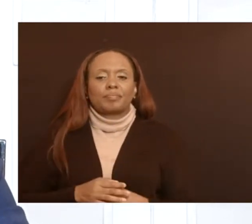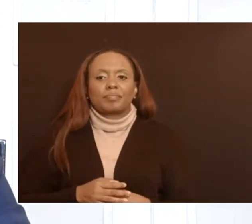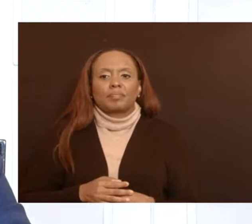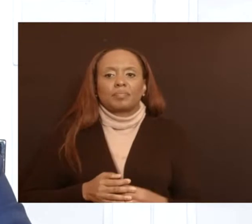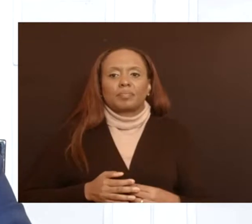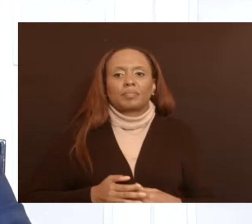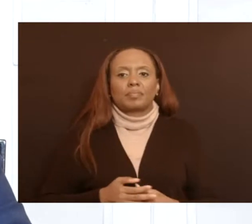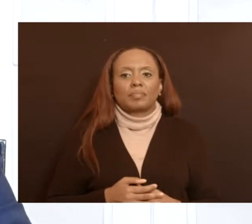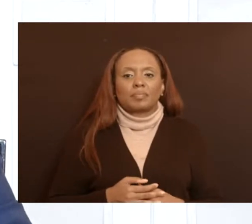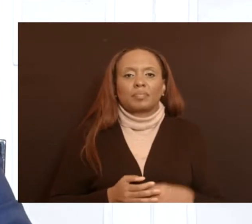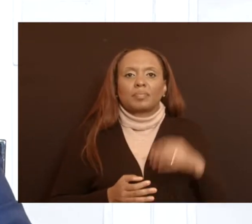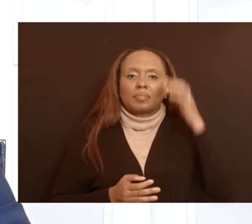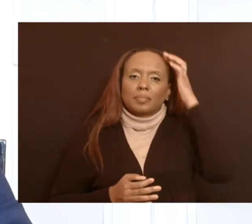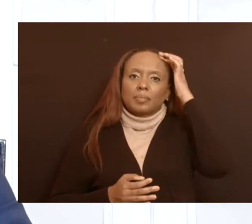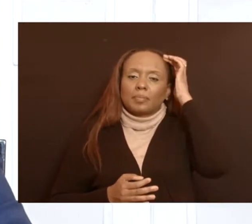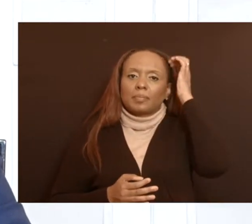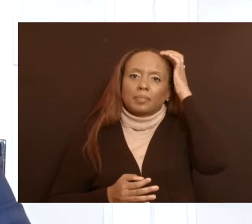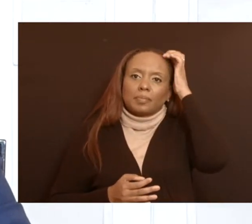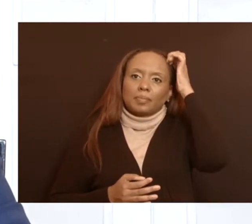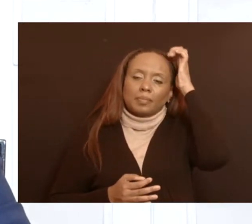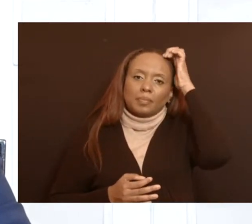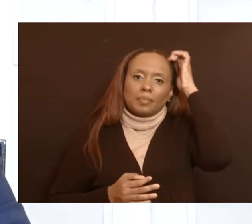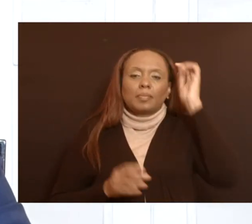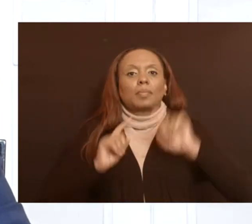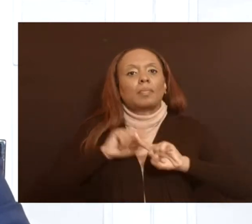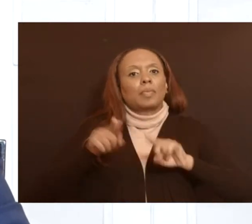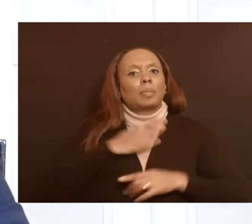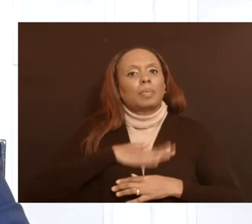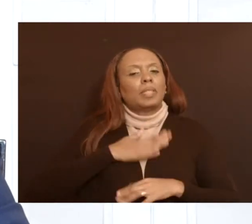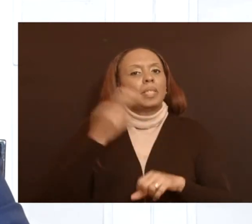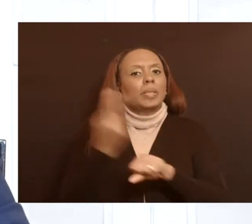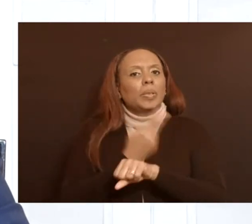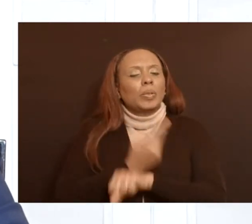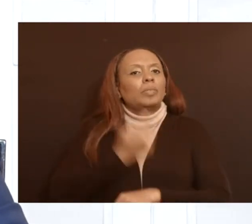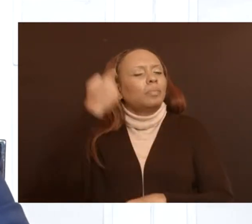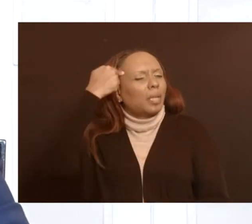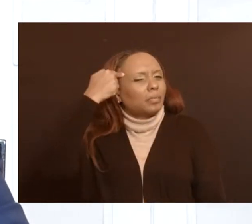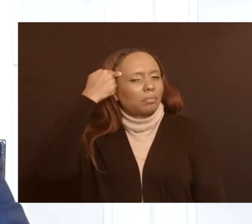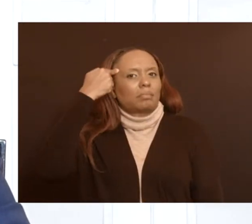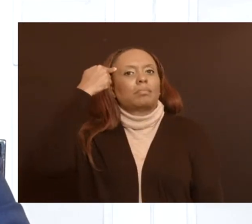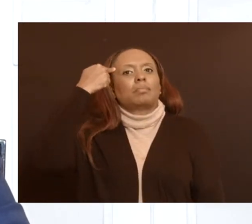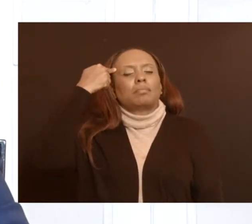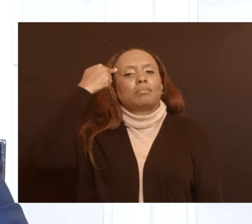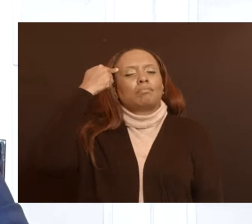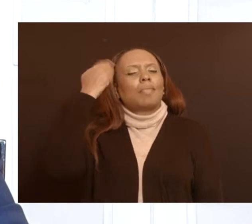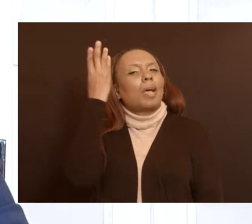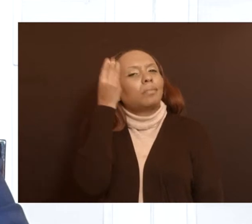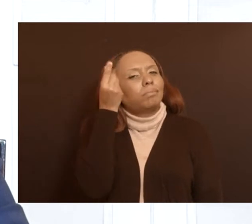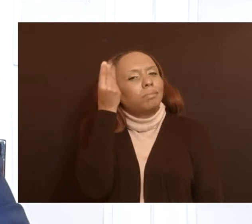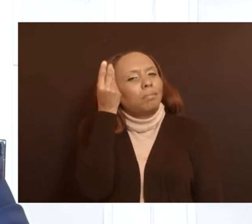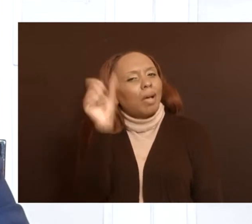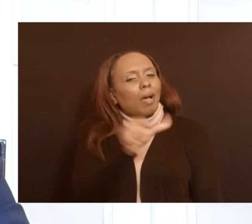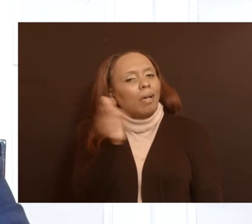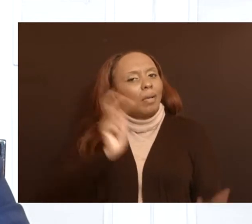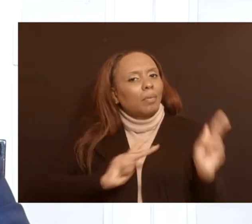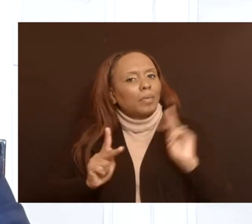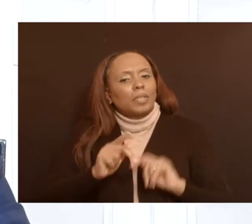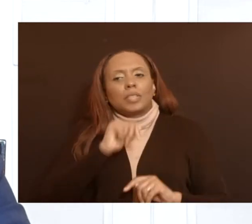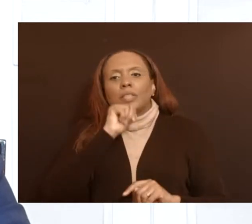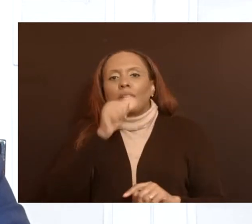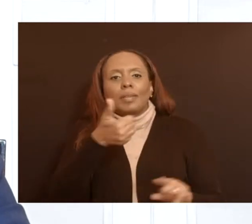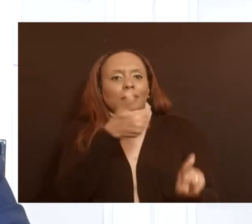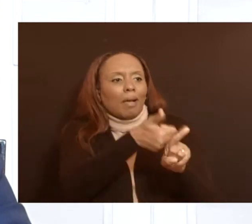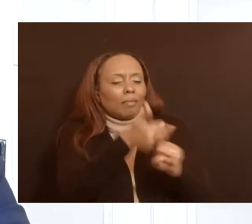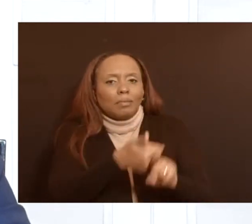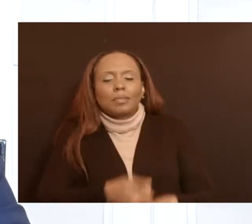use a bit of common sense. Use what I said before, at least now said, think about for others and not yourself. Think about your old granny who